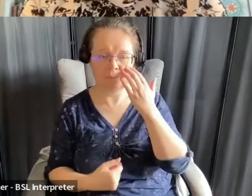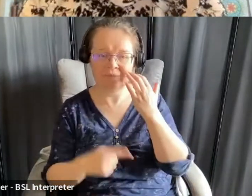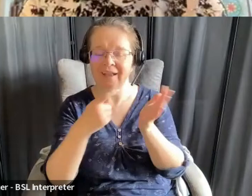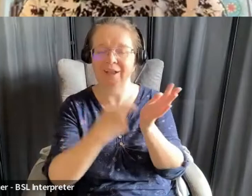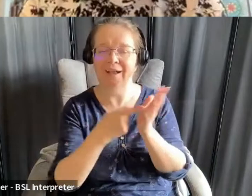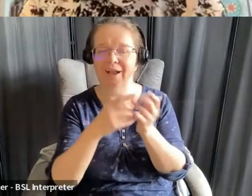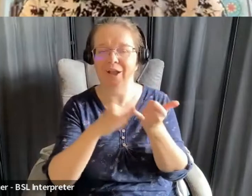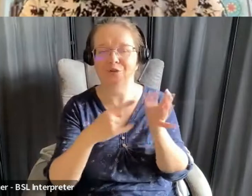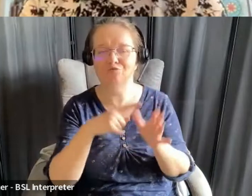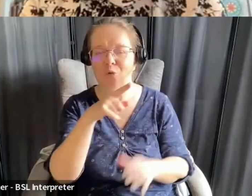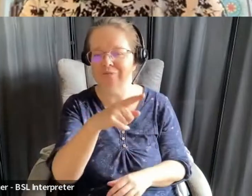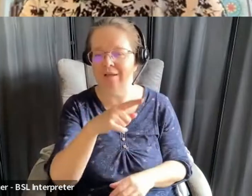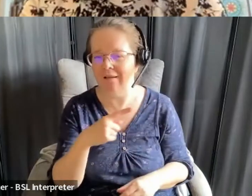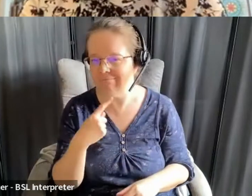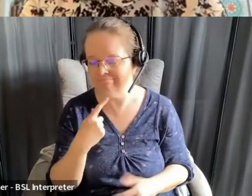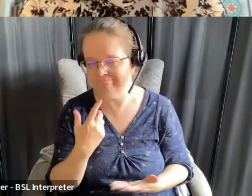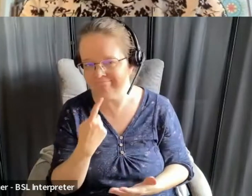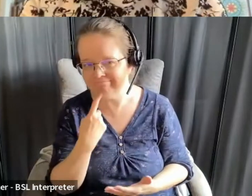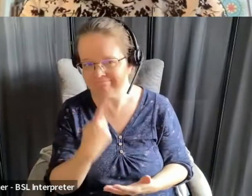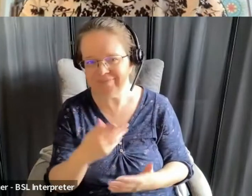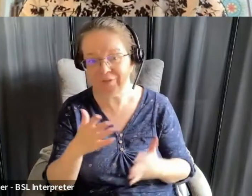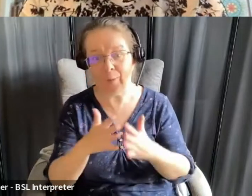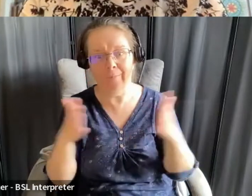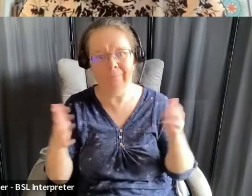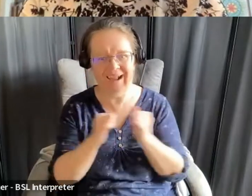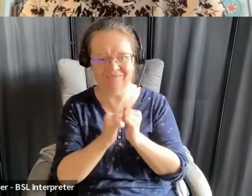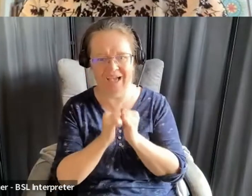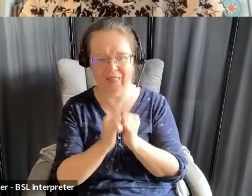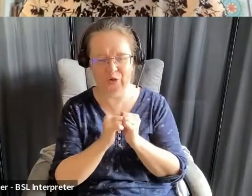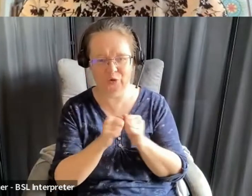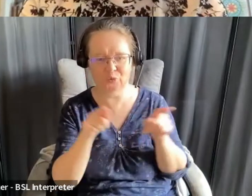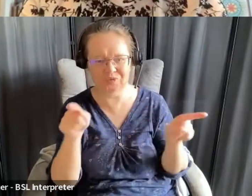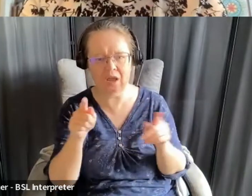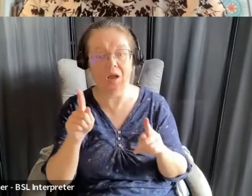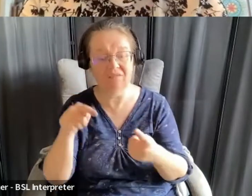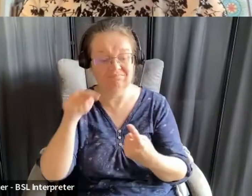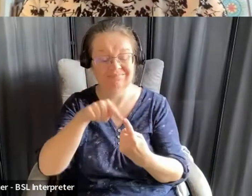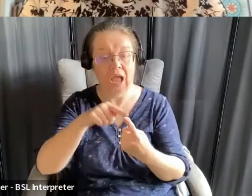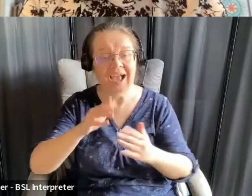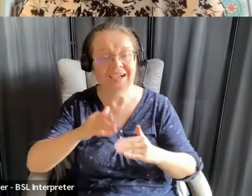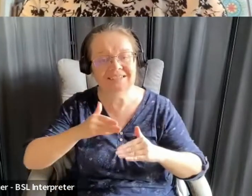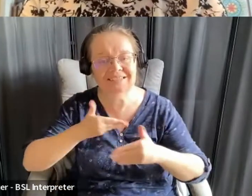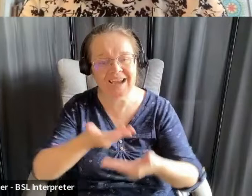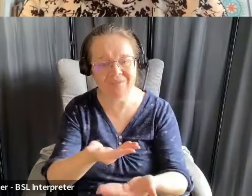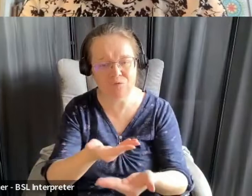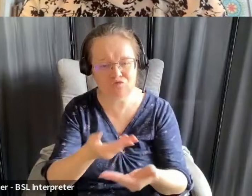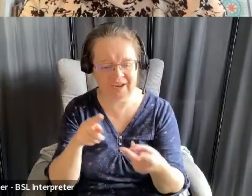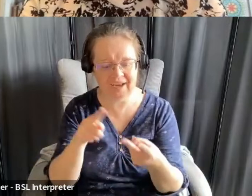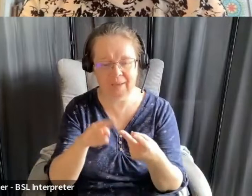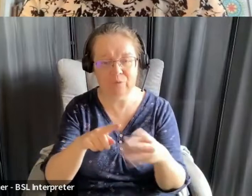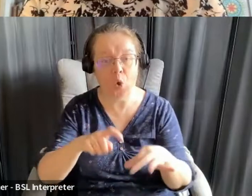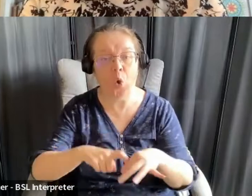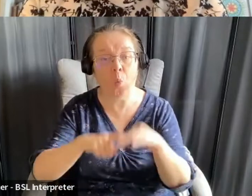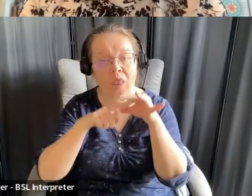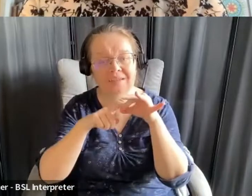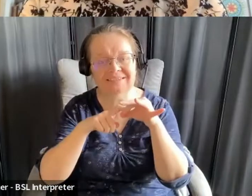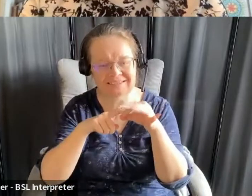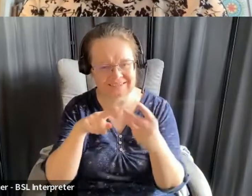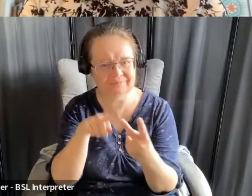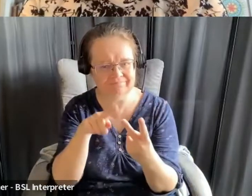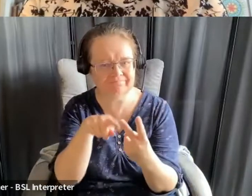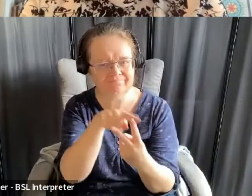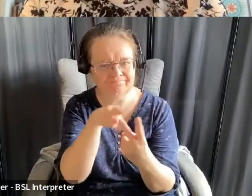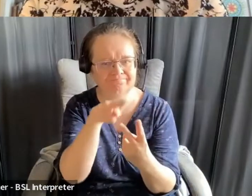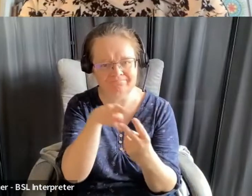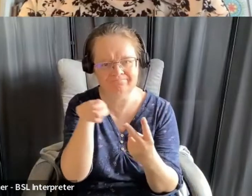importance, there are big values here. Delivery, quality of delivery. Yeah. Right.